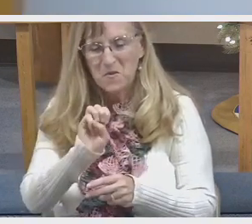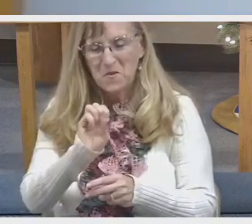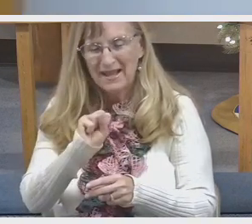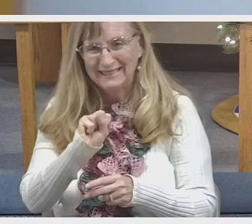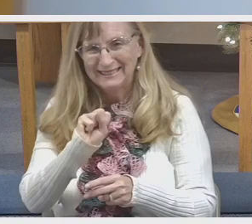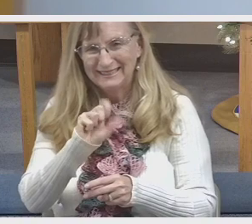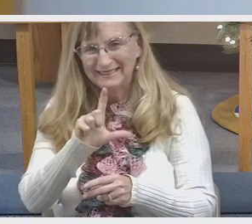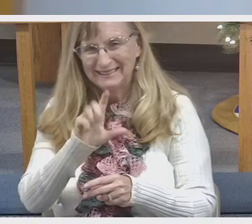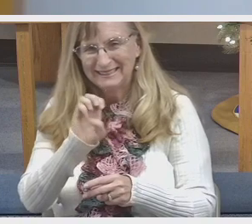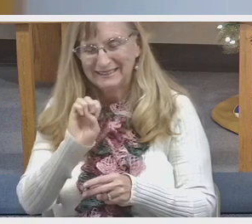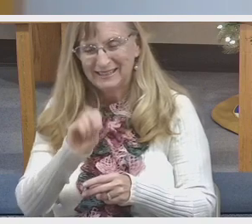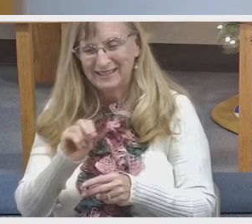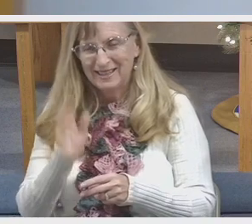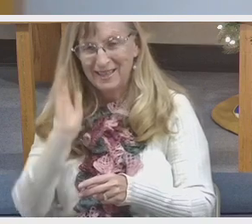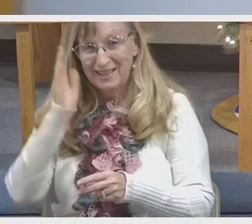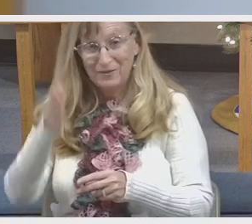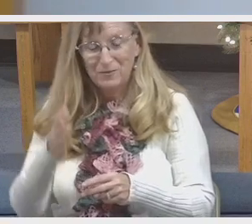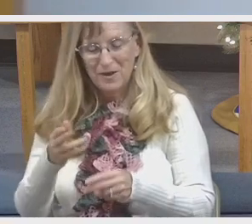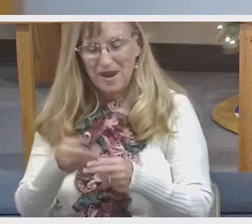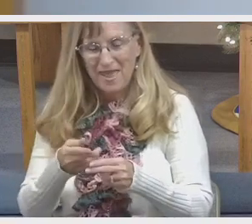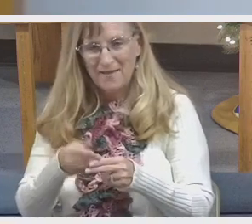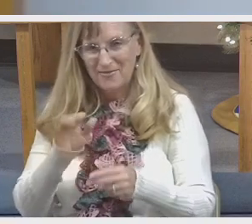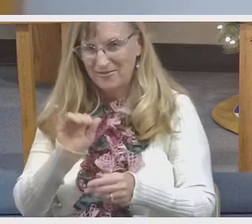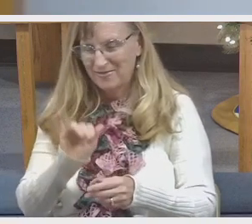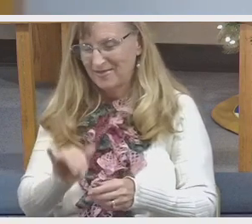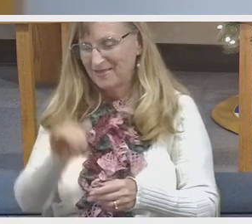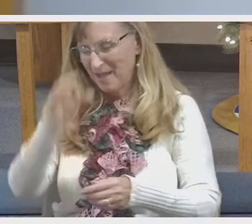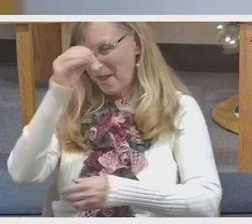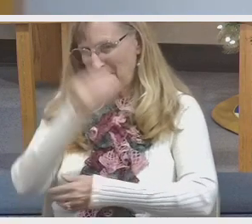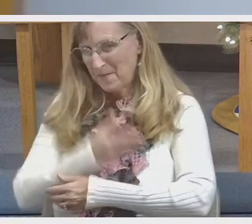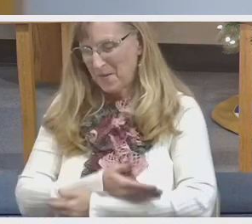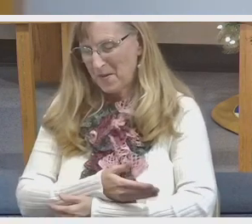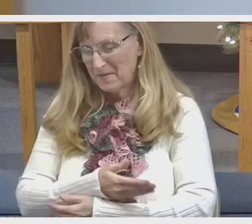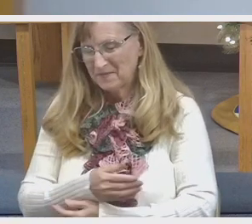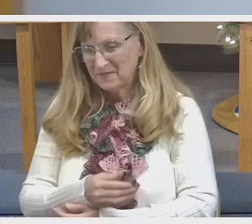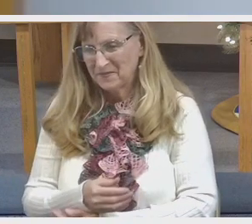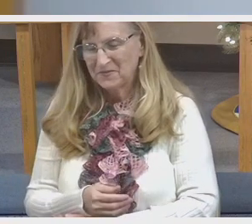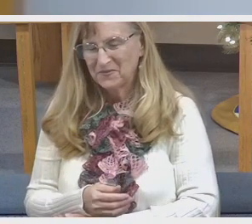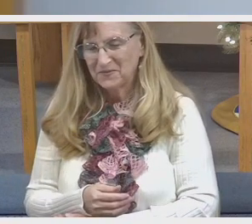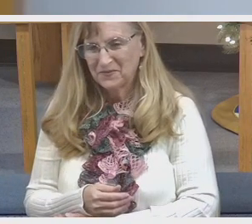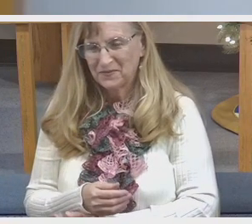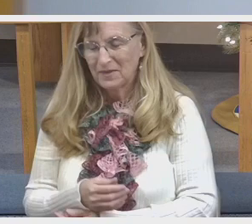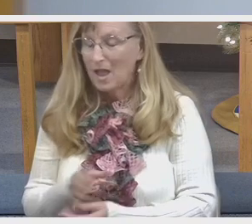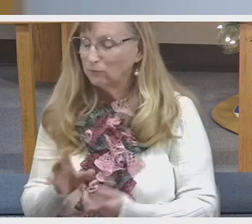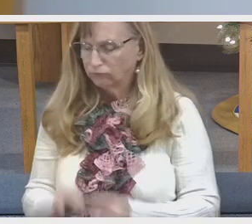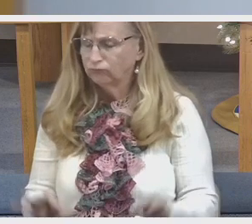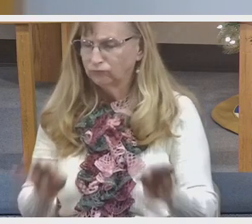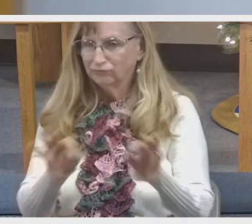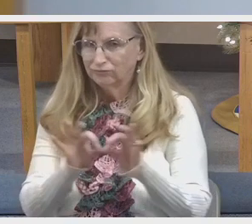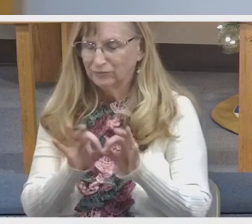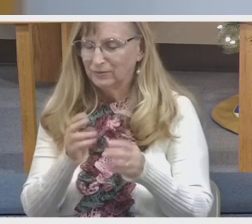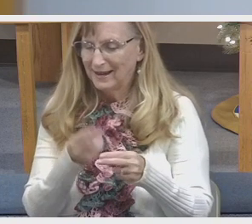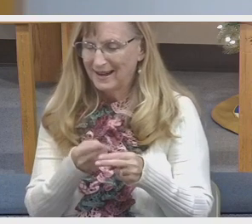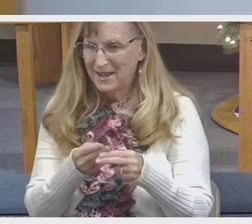name that they were going to give to their boy. It mattered to them. It was important.